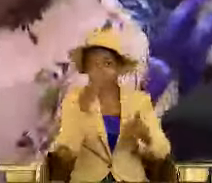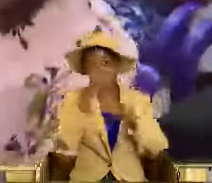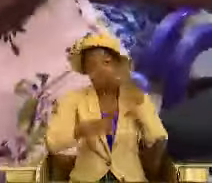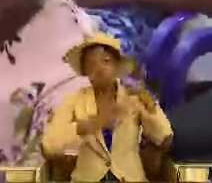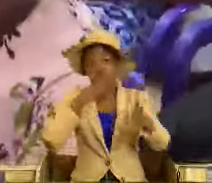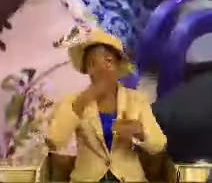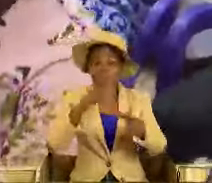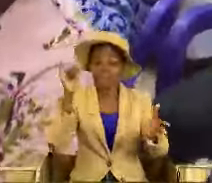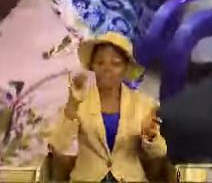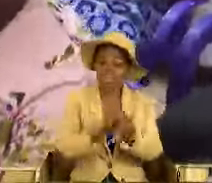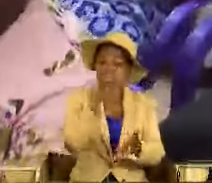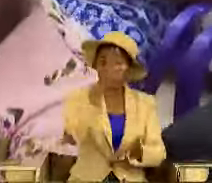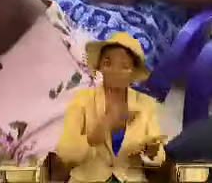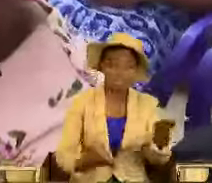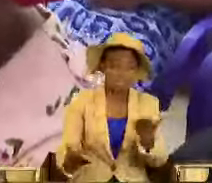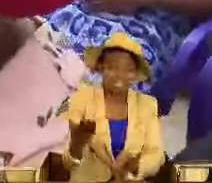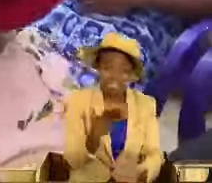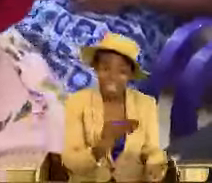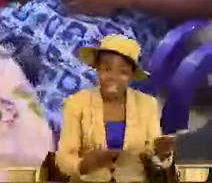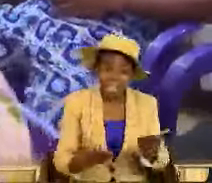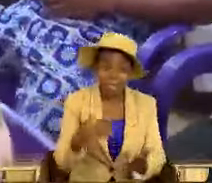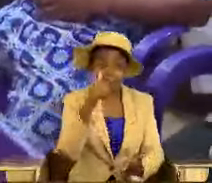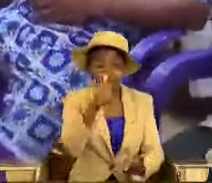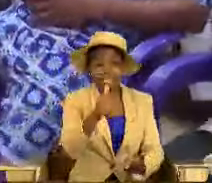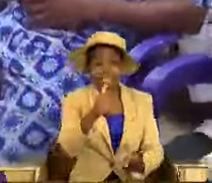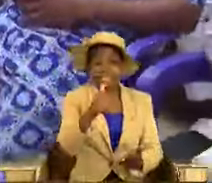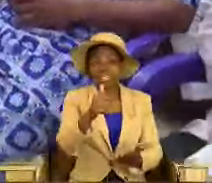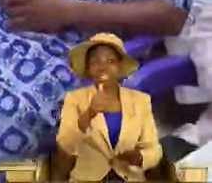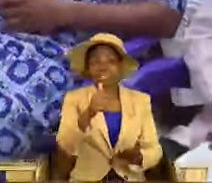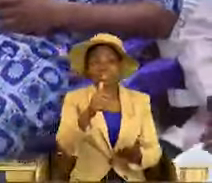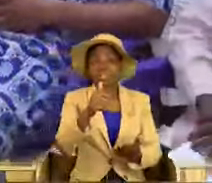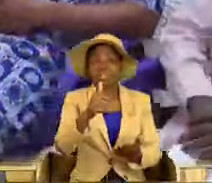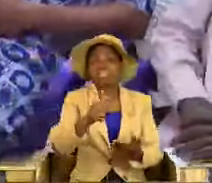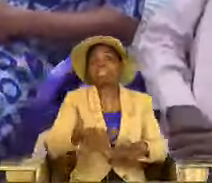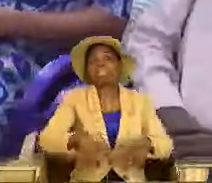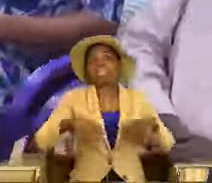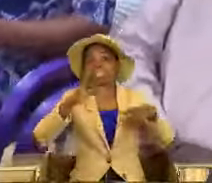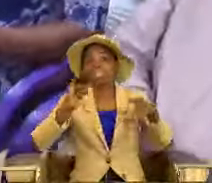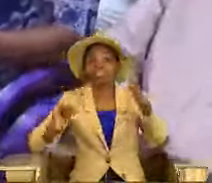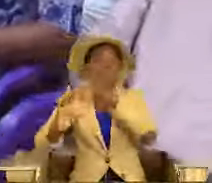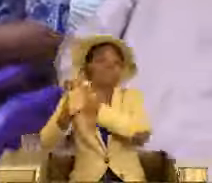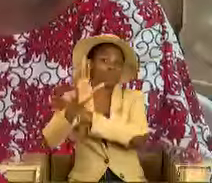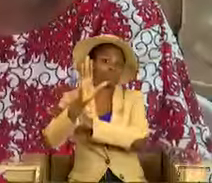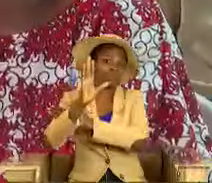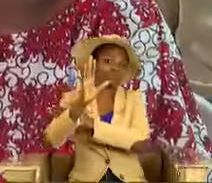God testimonies after the order of shedrach mesak and